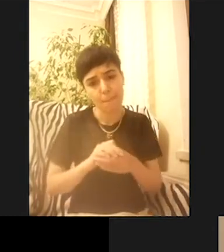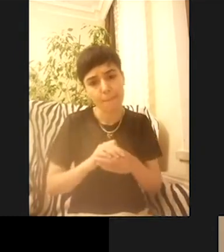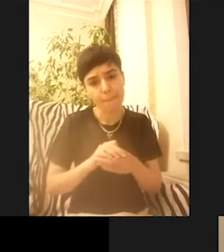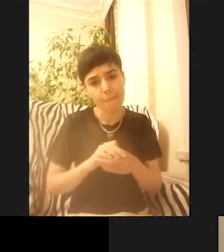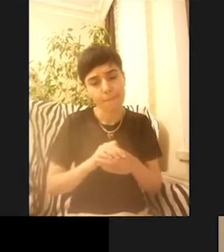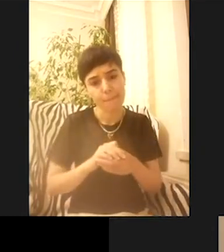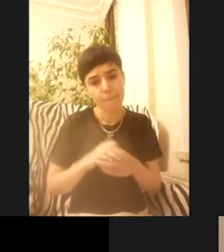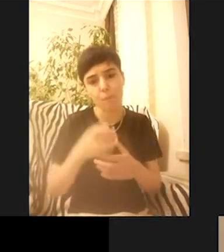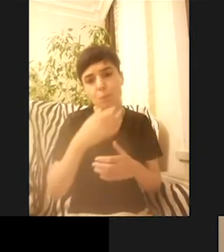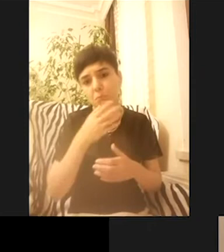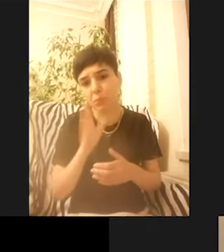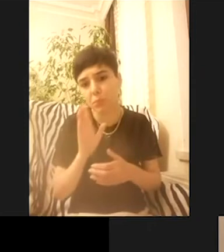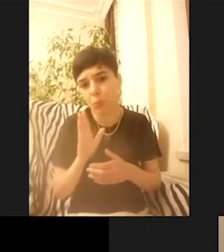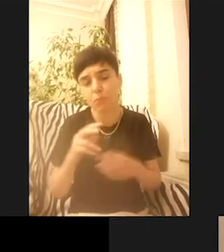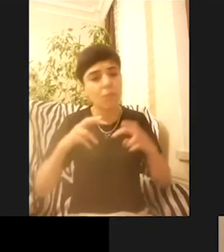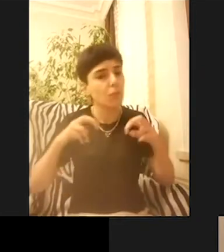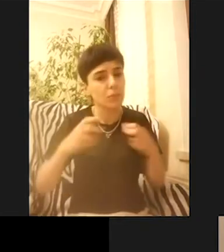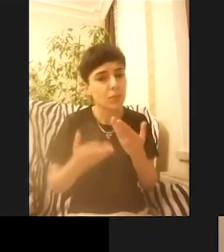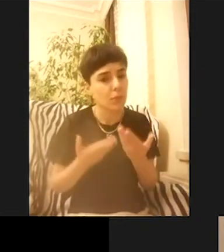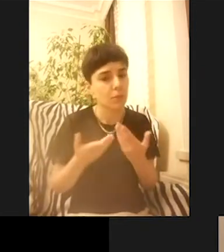of Kurdish queer sex workers,